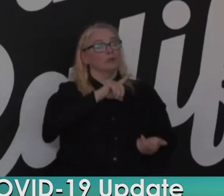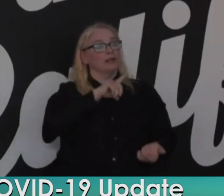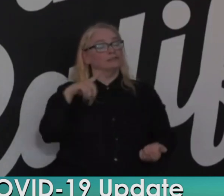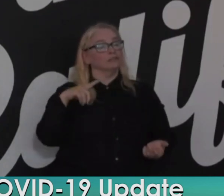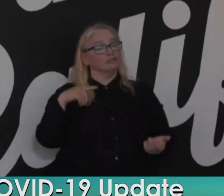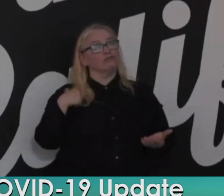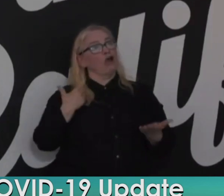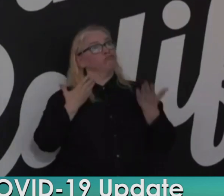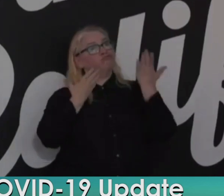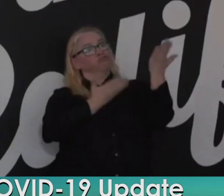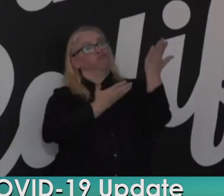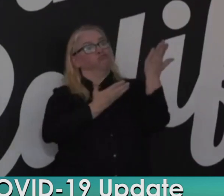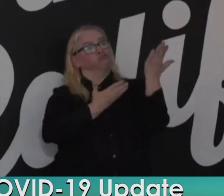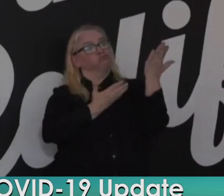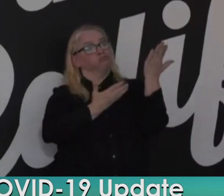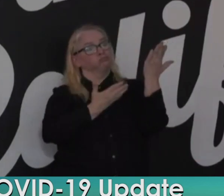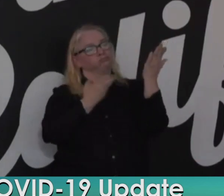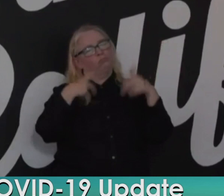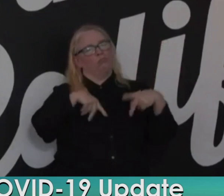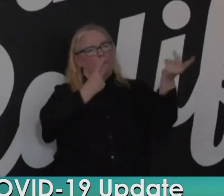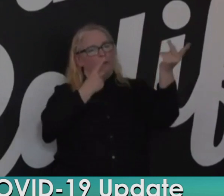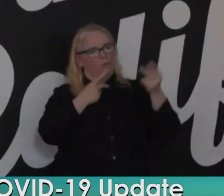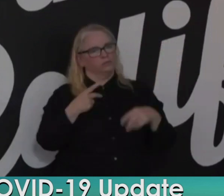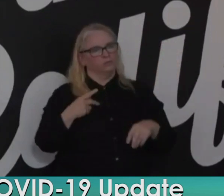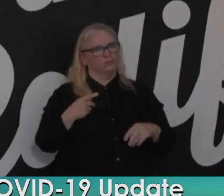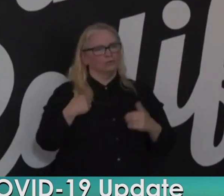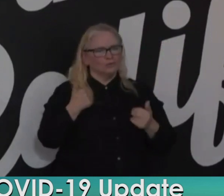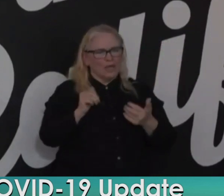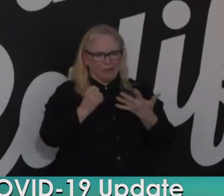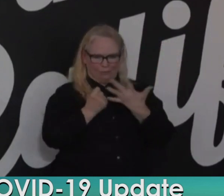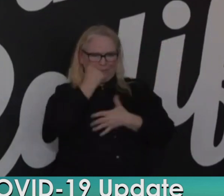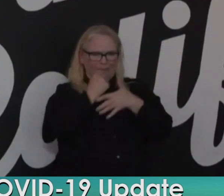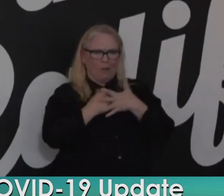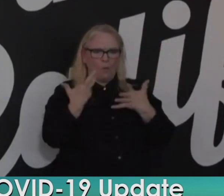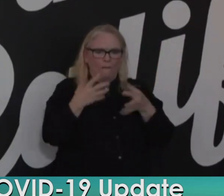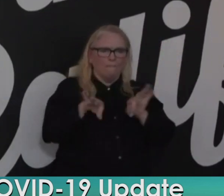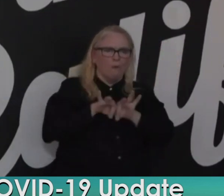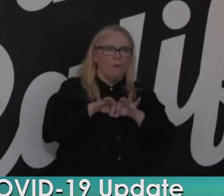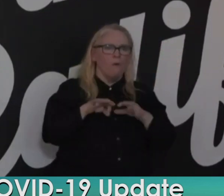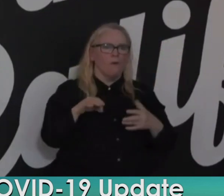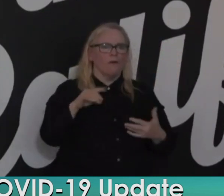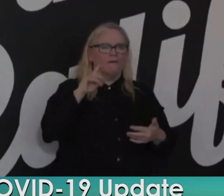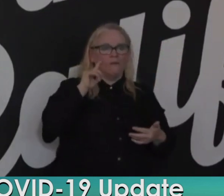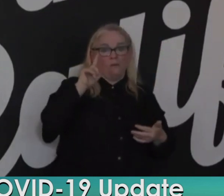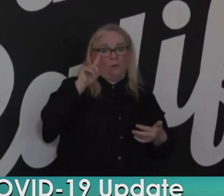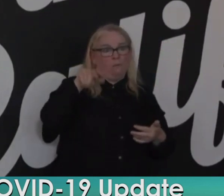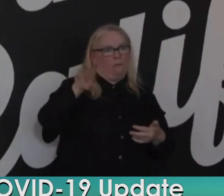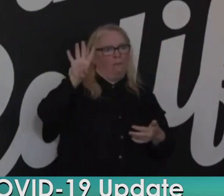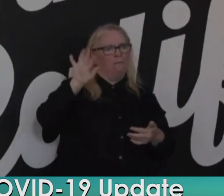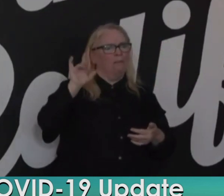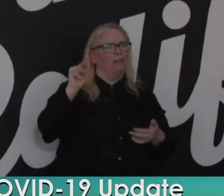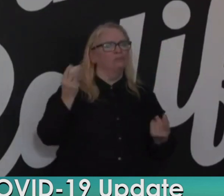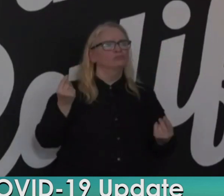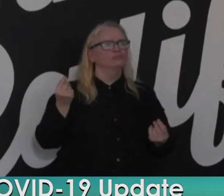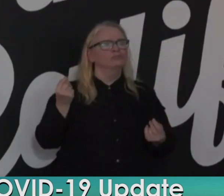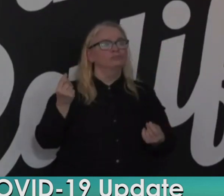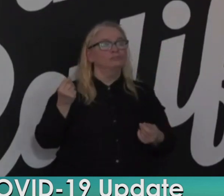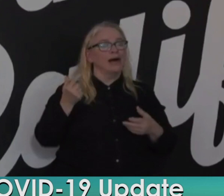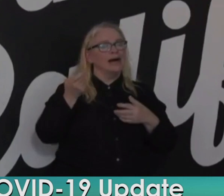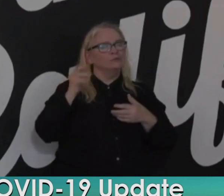office, that was trying to prioritize the use of $21.4 billion in an operating surplus. Just a